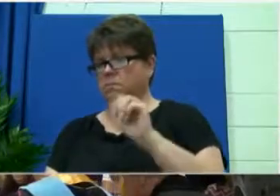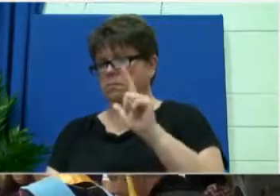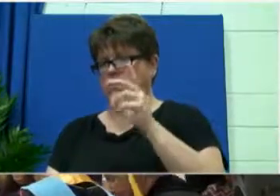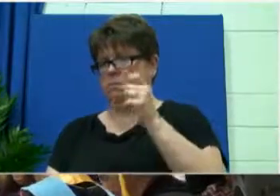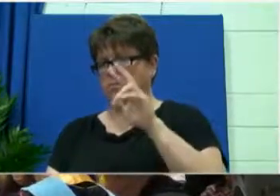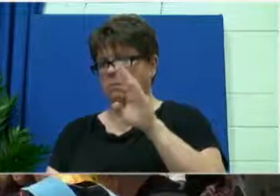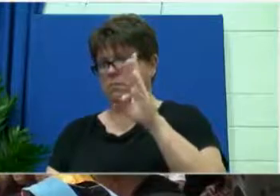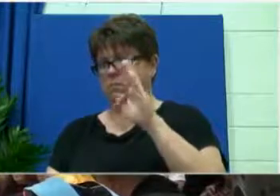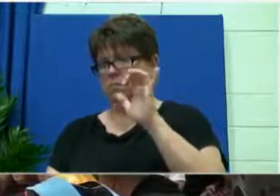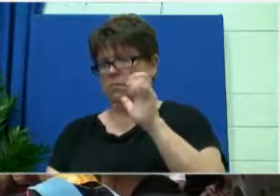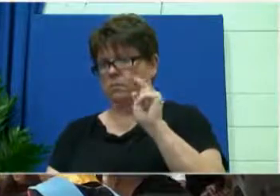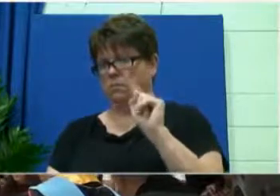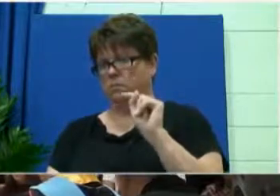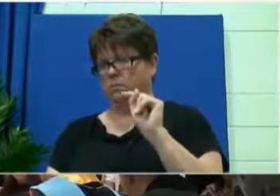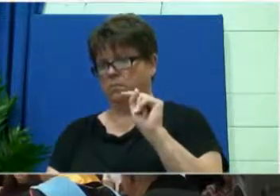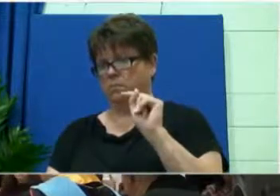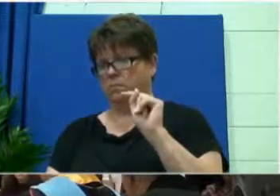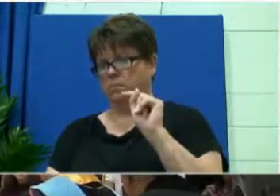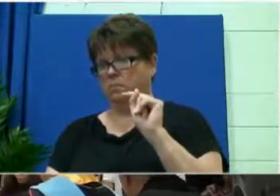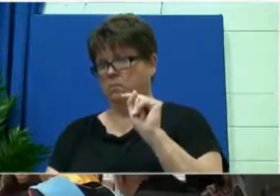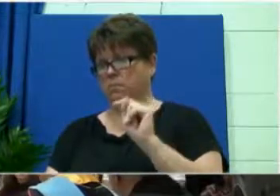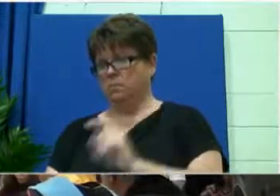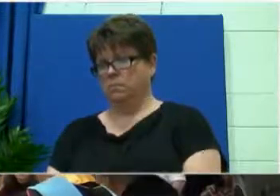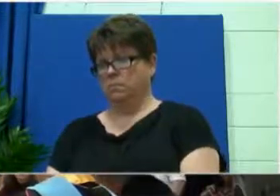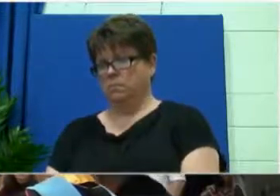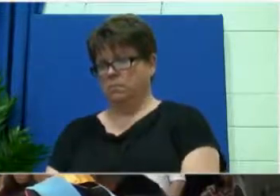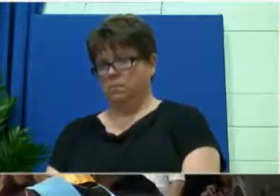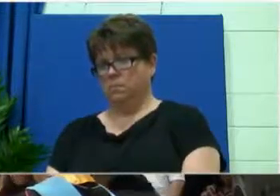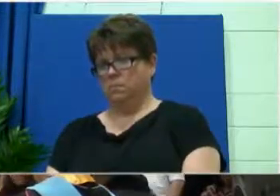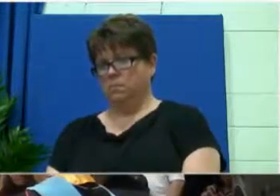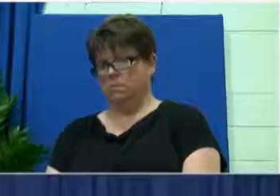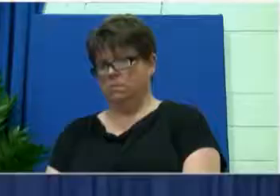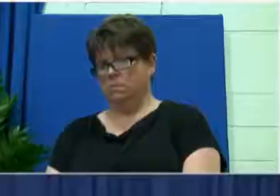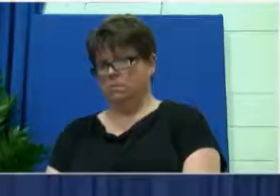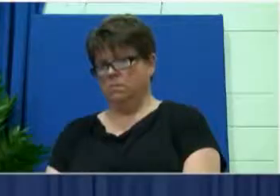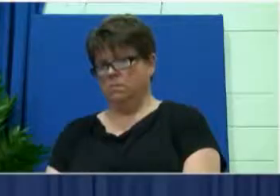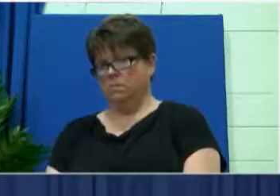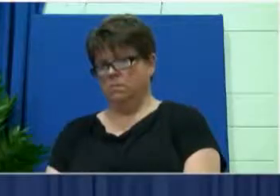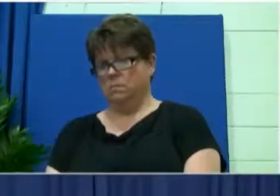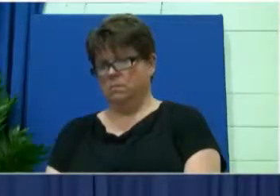Alexandra Bryant, Associate in Applied Science, Associate Degree Nursing.